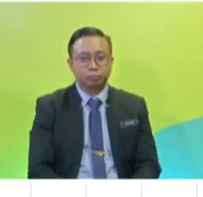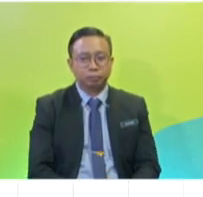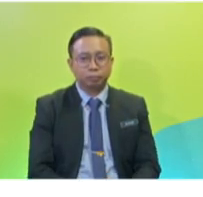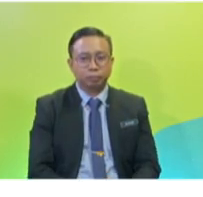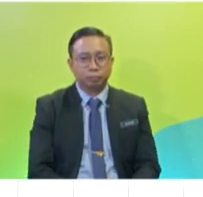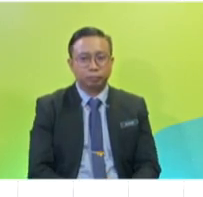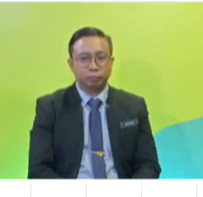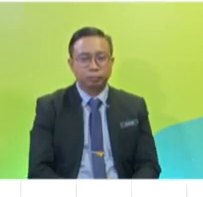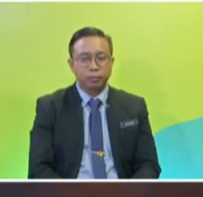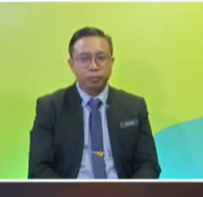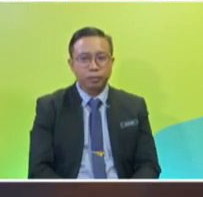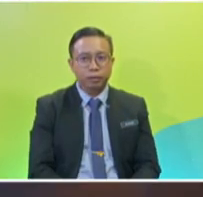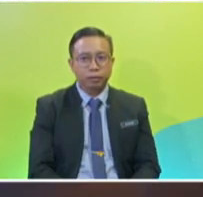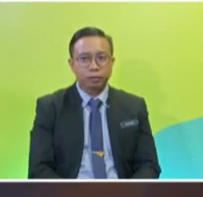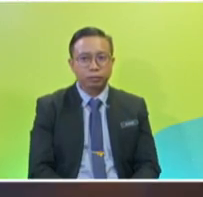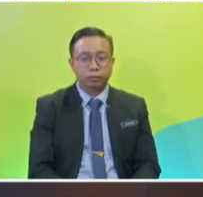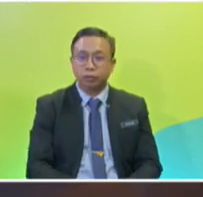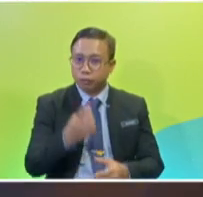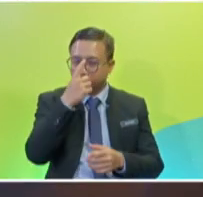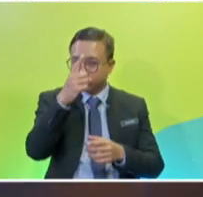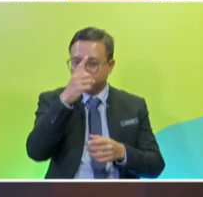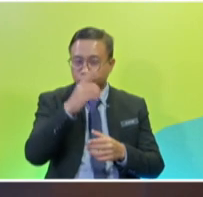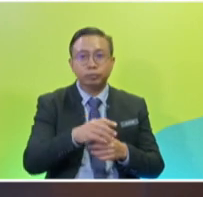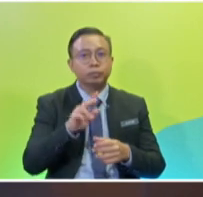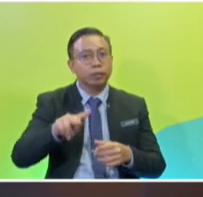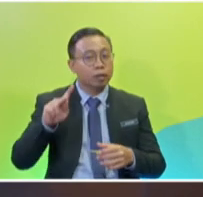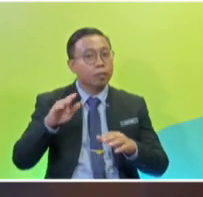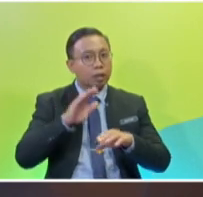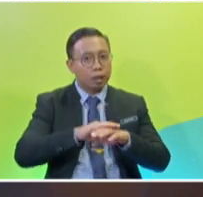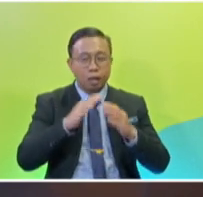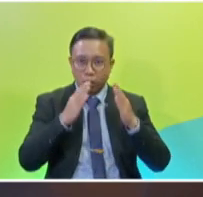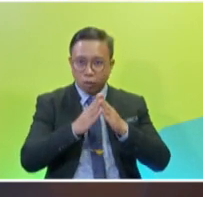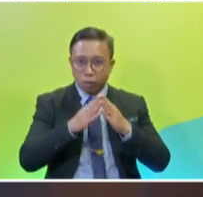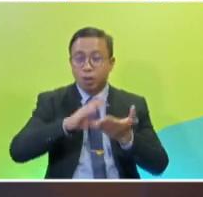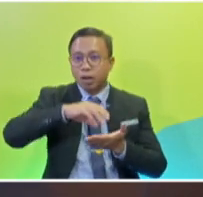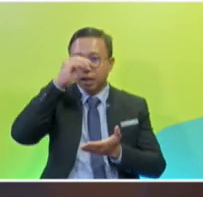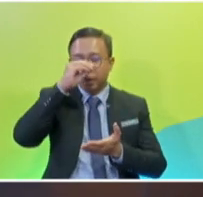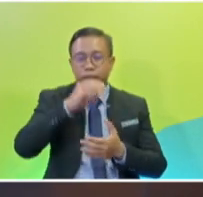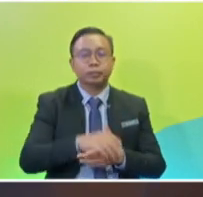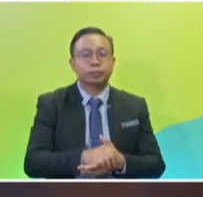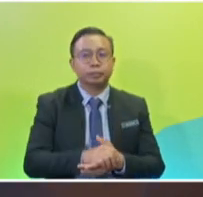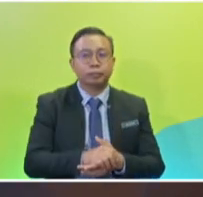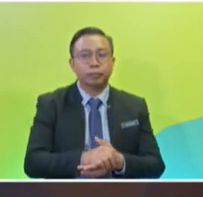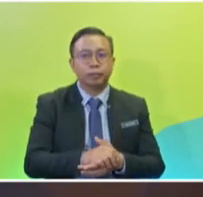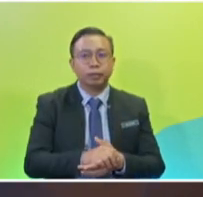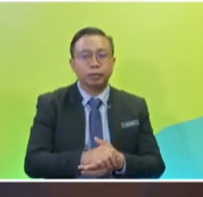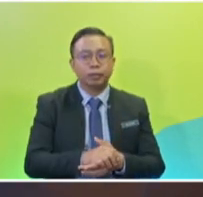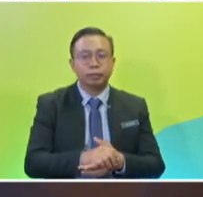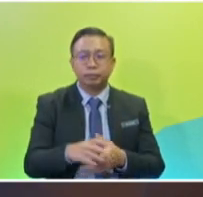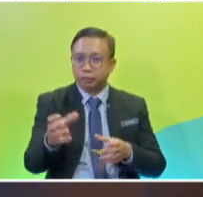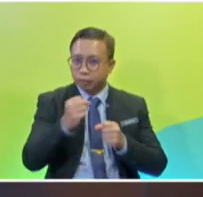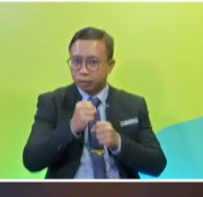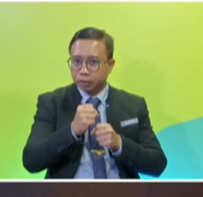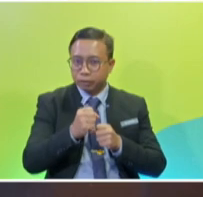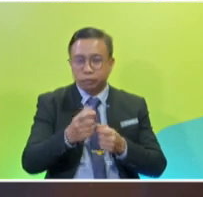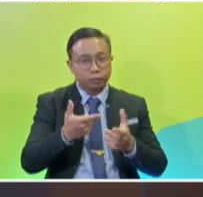Good job. All right, talking about room for improvement for pupils at home who's learning today and learning a lot, I believe, where can they get extra